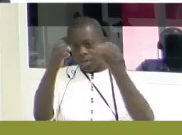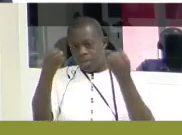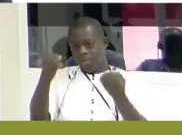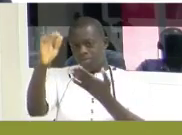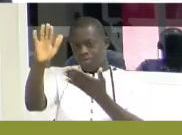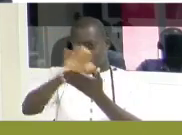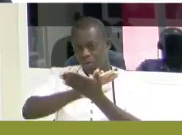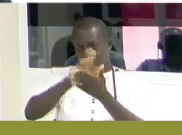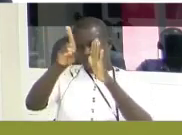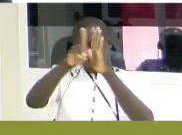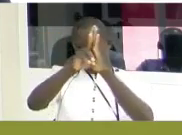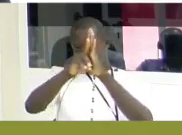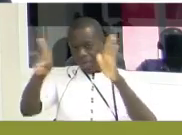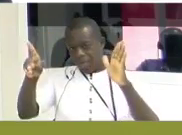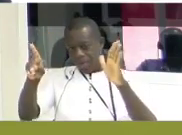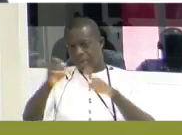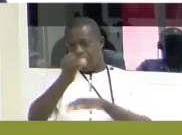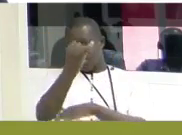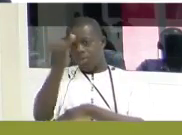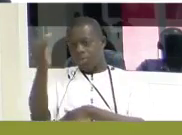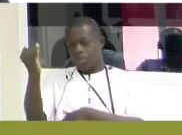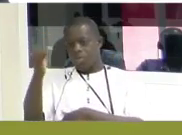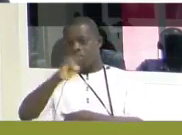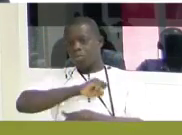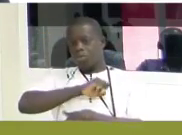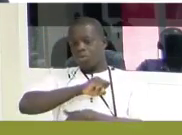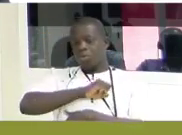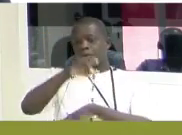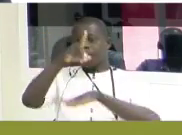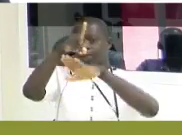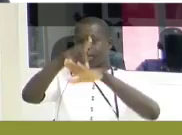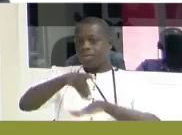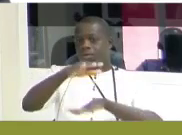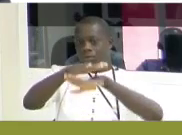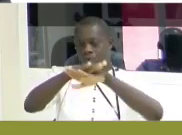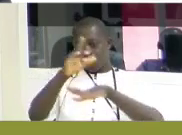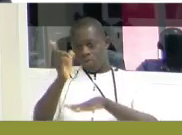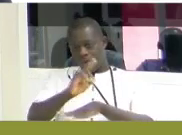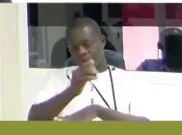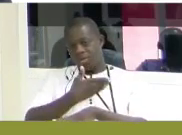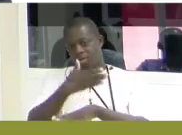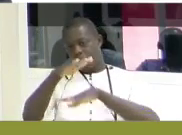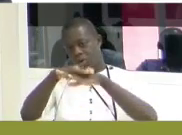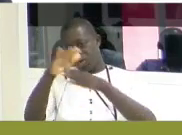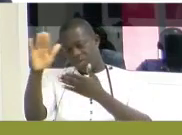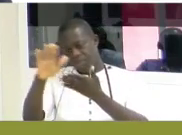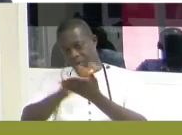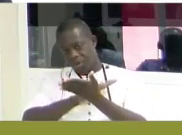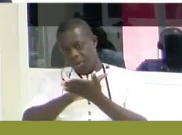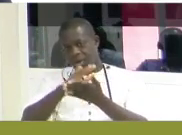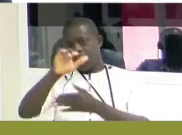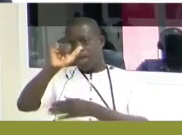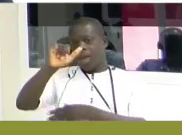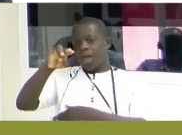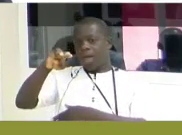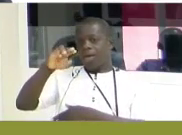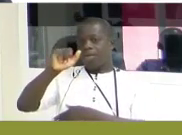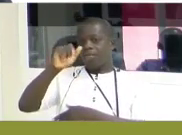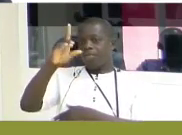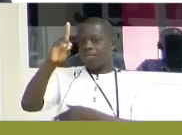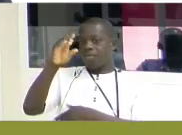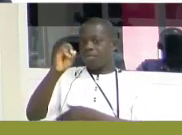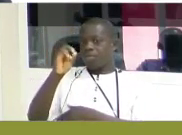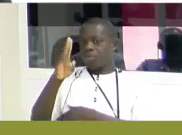by a private individual, based on what we have on the paper, that's Amadou Samba. So we were writing